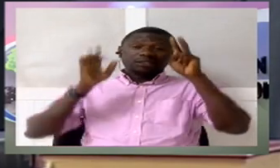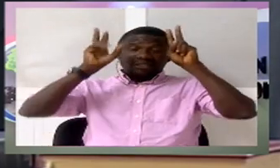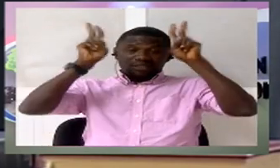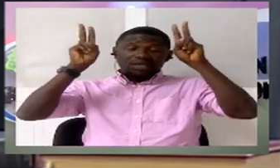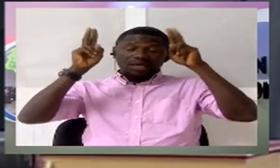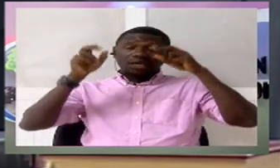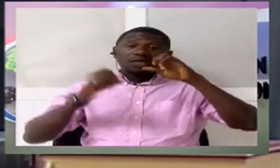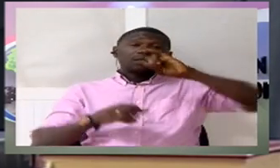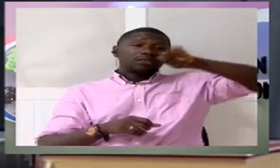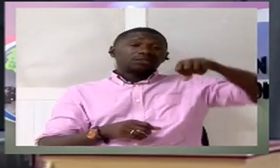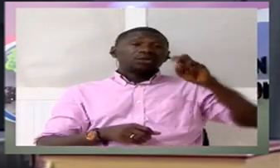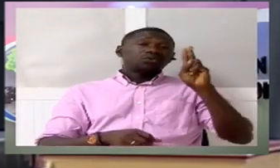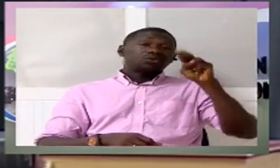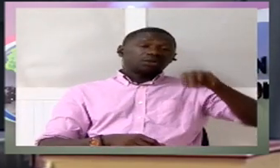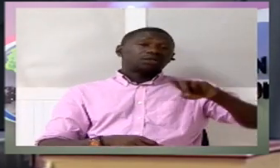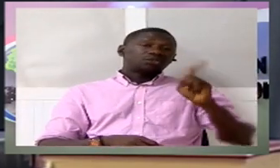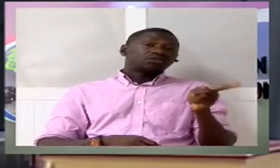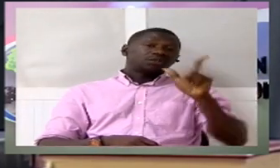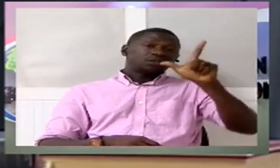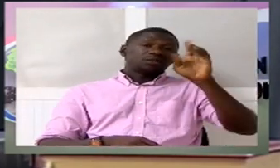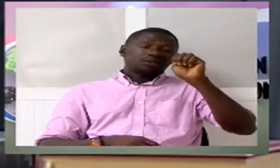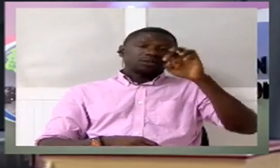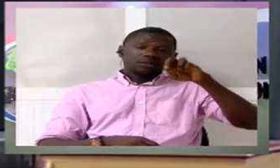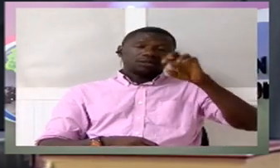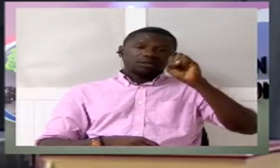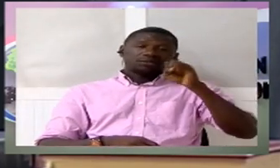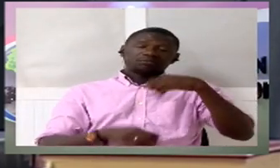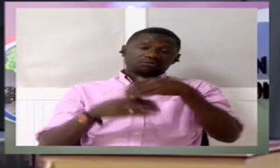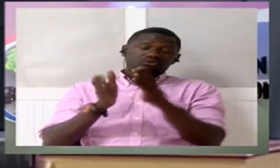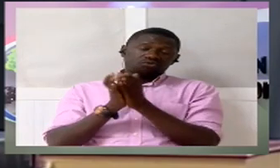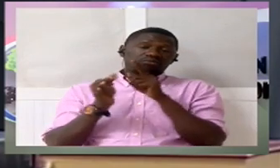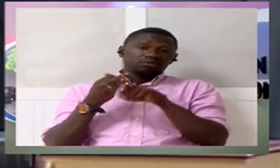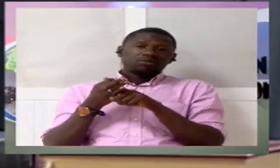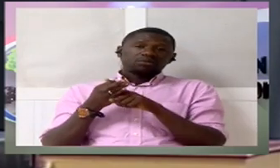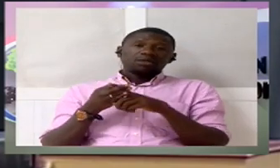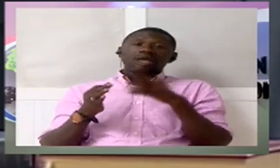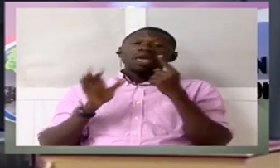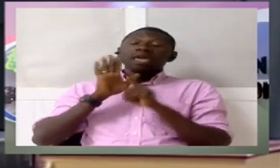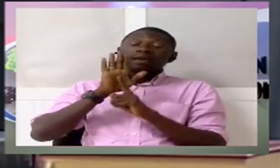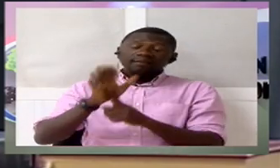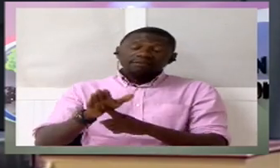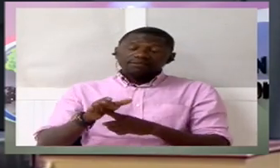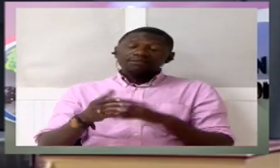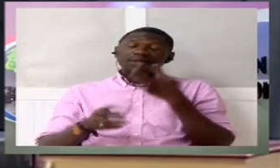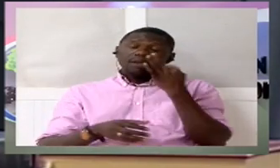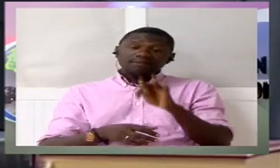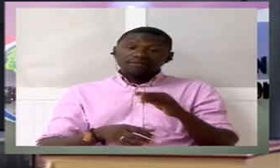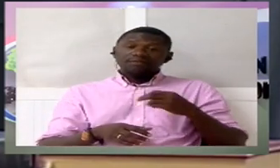junglers. And Yaya Jamela's junglers. Do ning postmortem bekela? And if a postmortem was to be